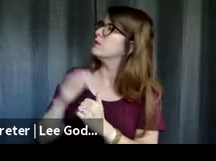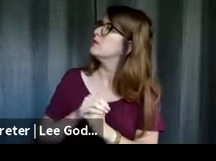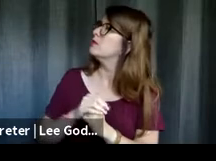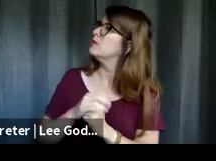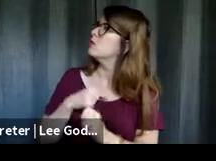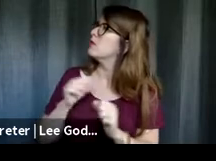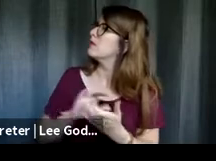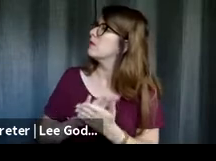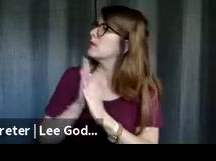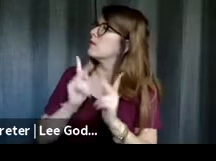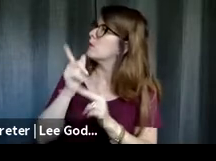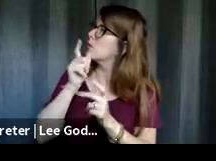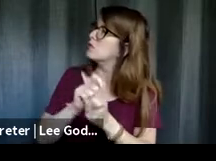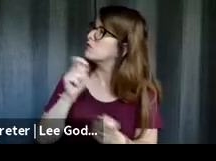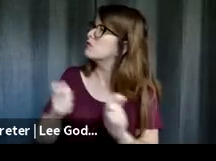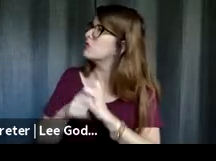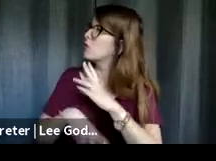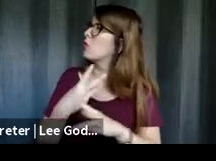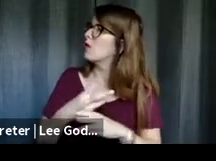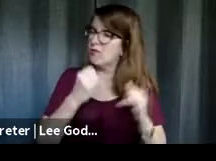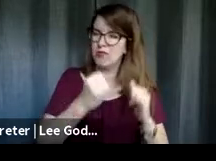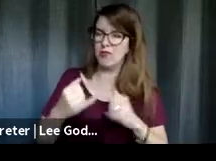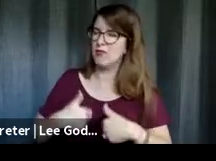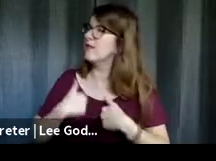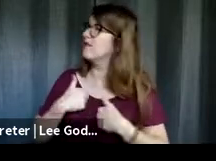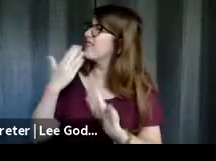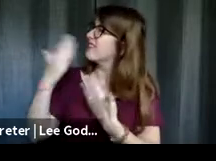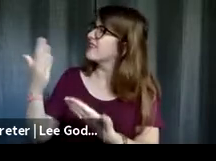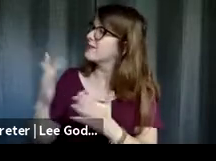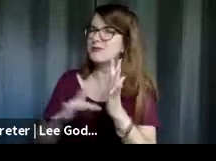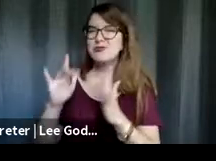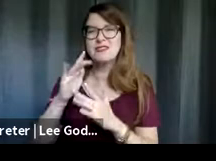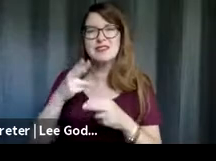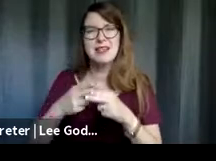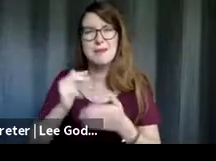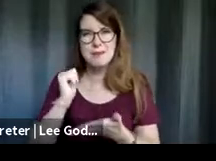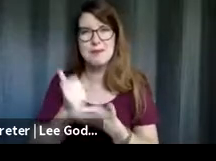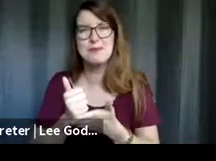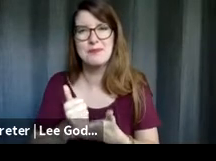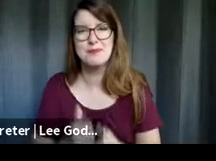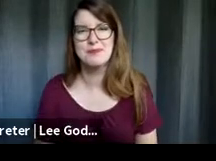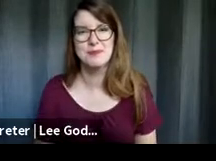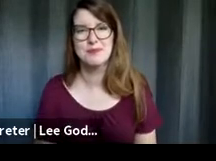that we can be people that change the world life by life. Thank you. In Jesus' name, amen.